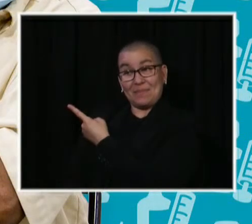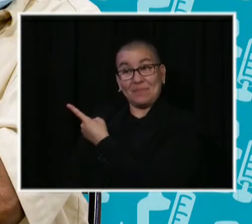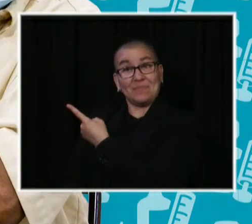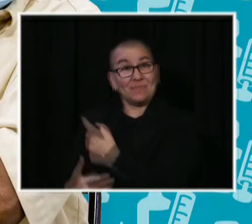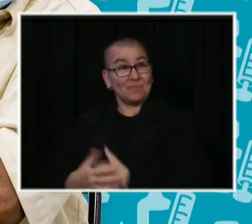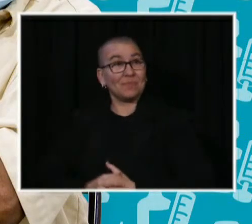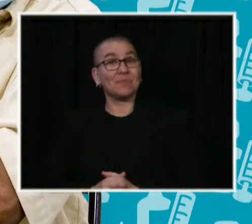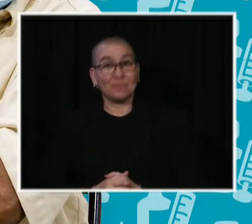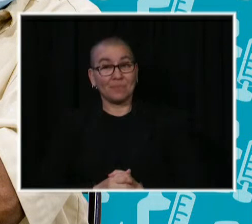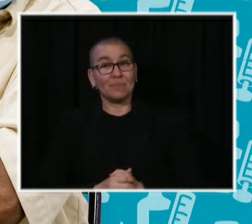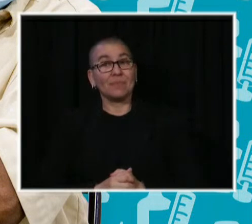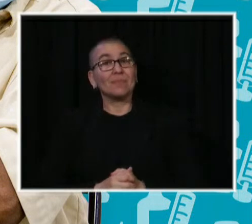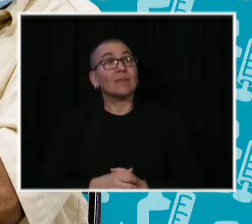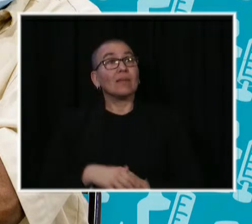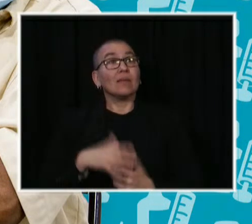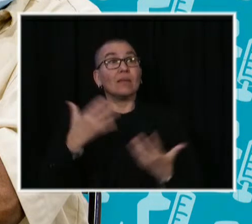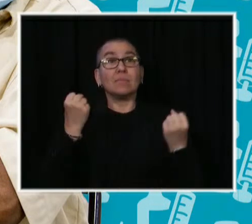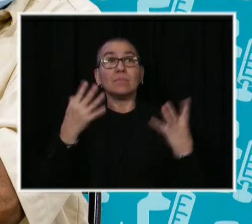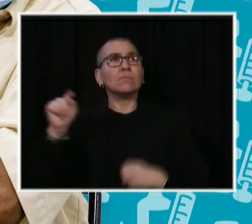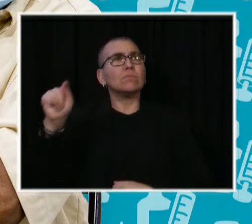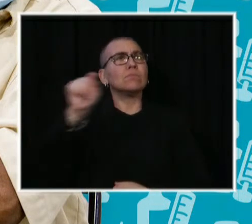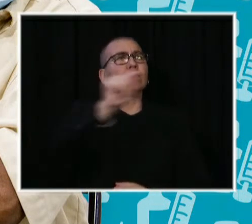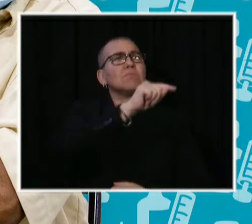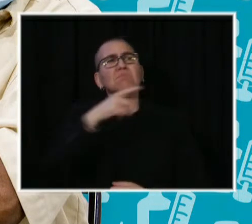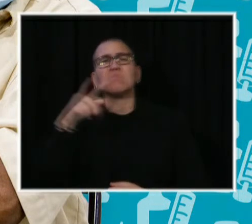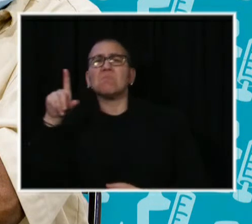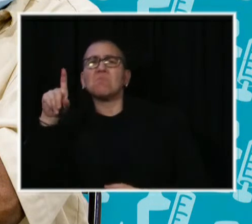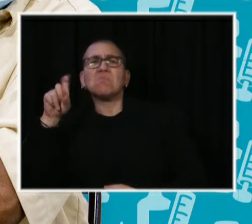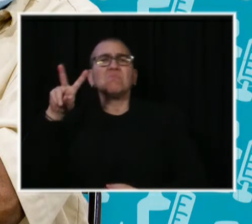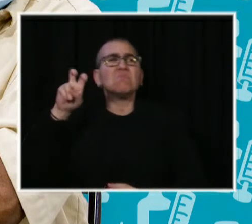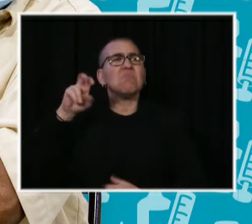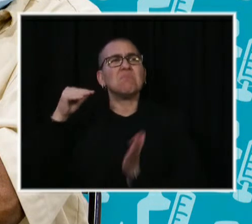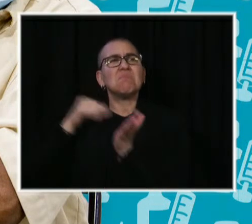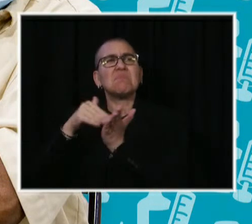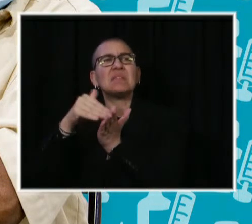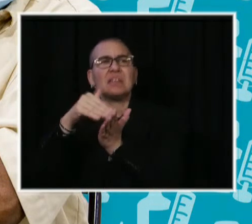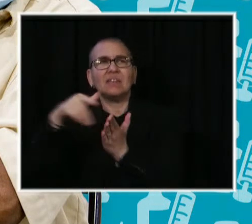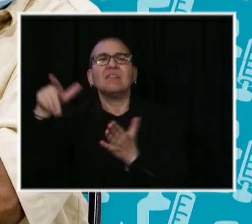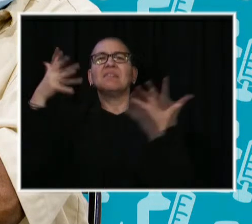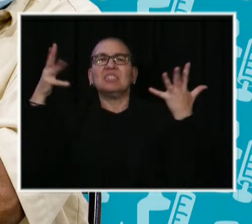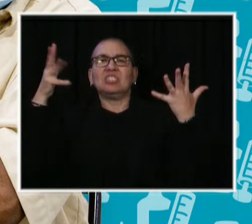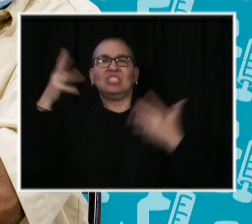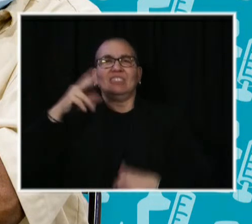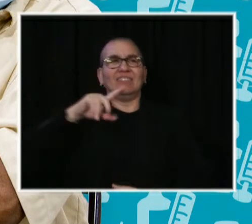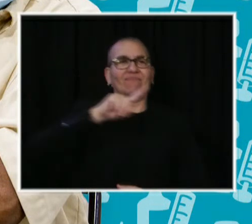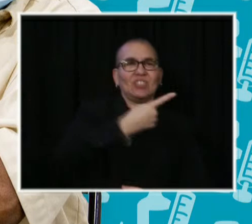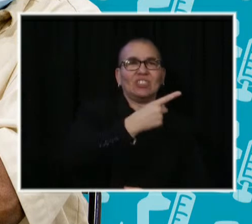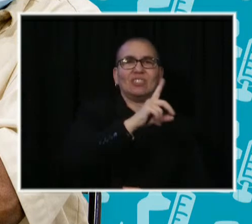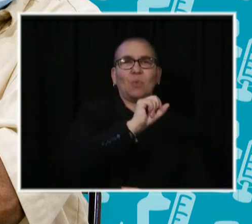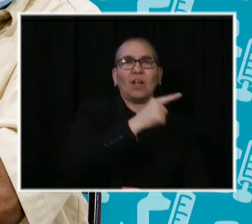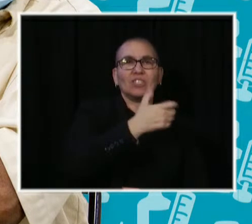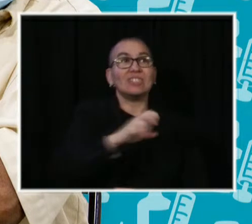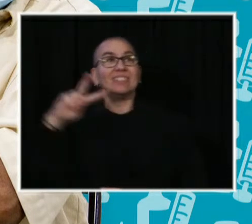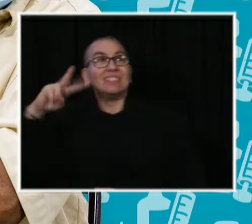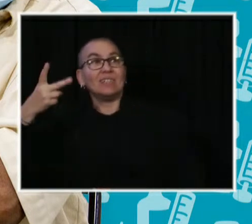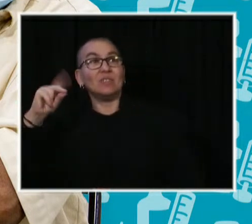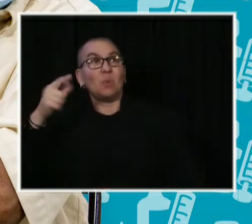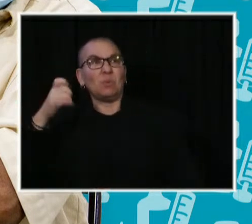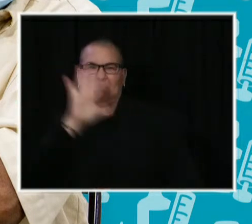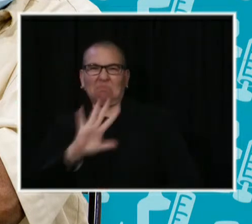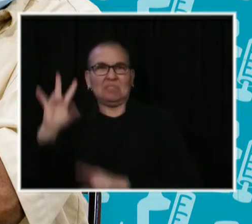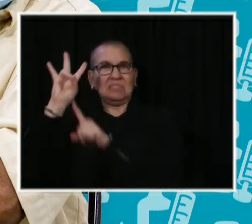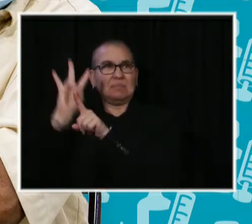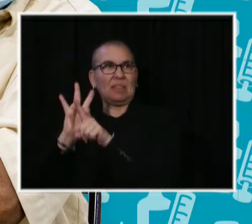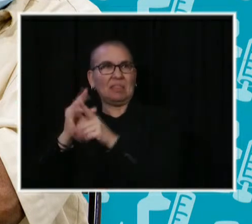remind everyone, hundreds of millions of doses have been given. They've been given over now roughly almost a 7-month period, and